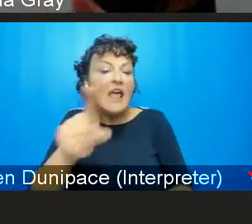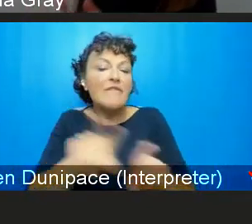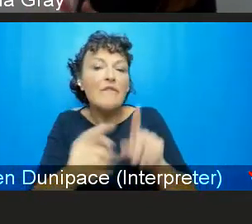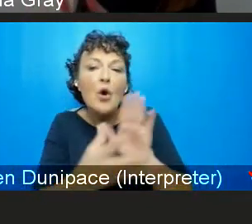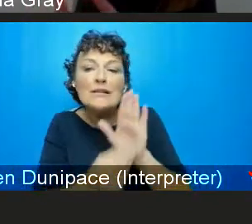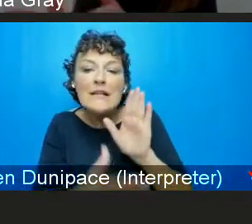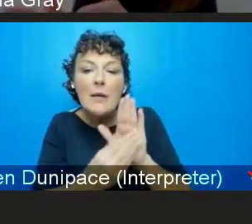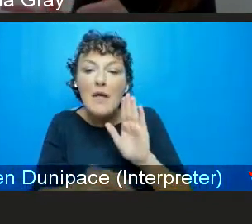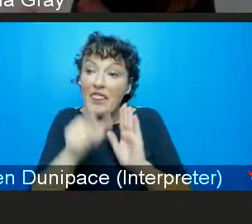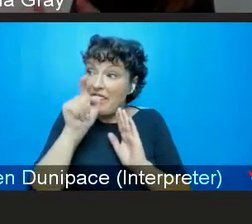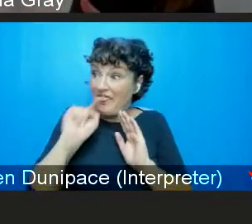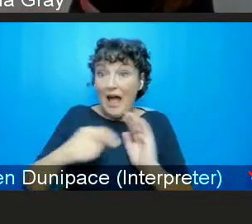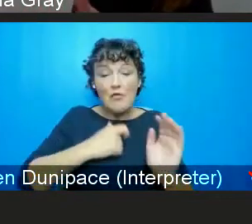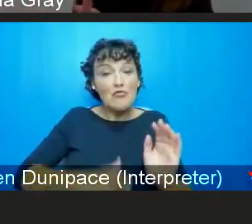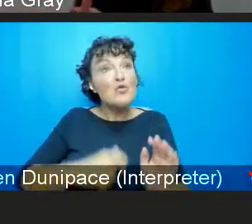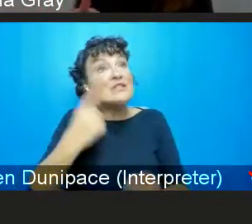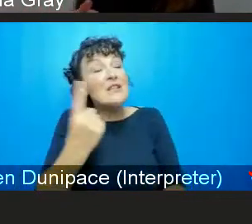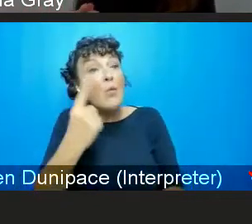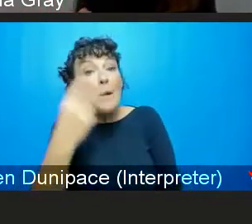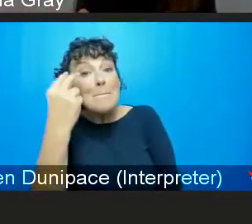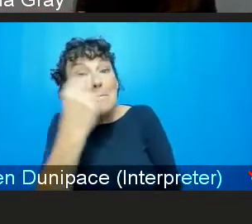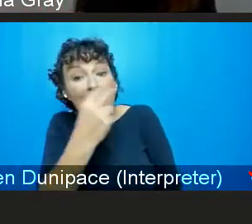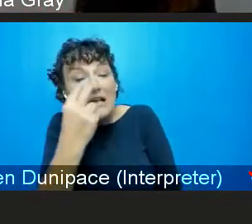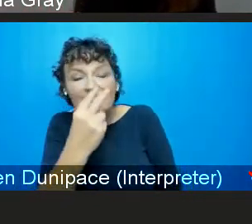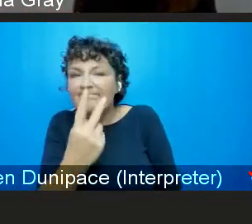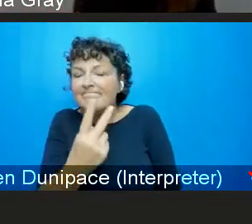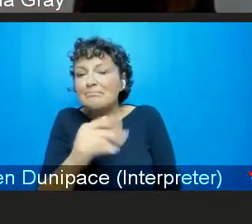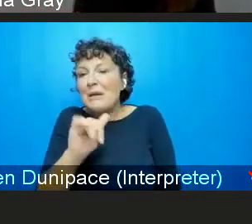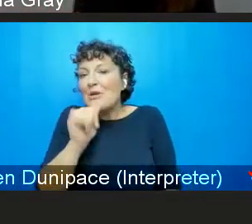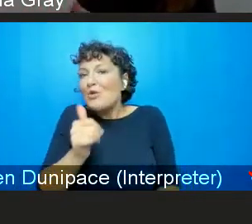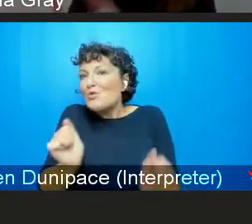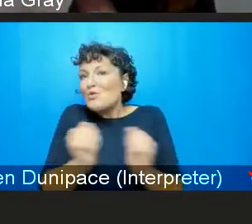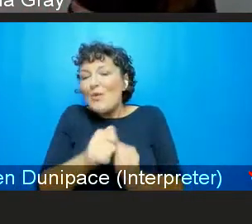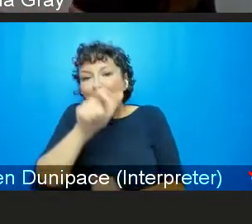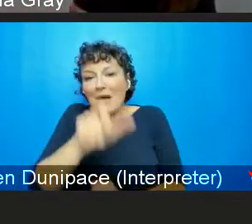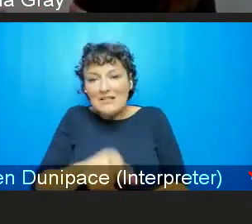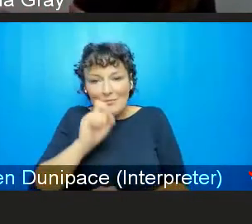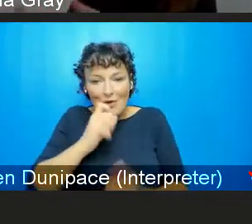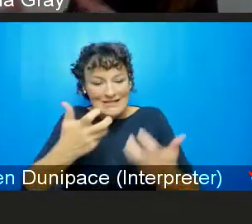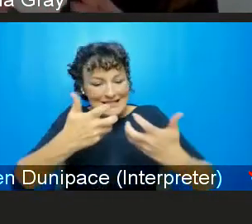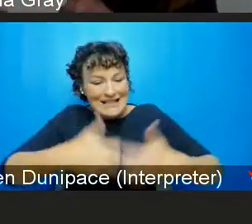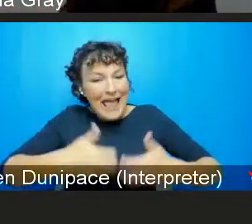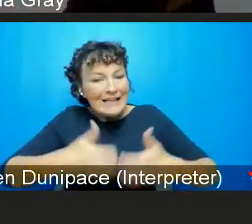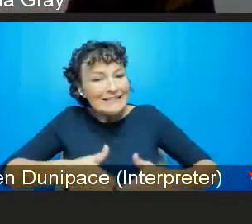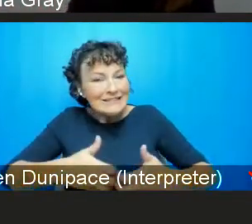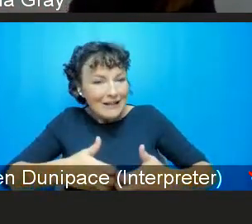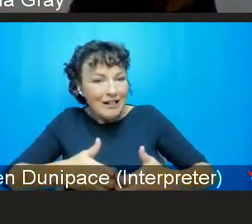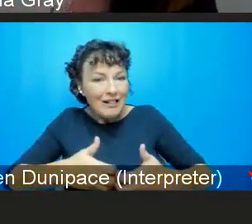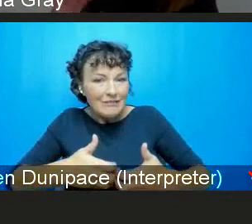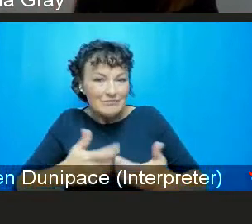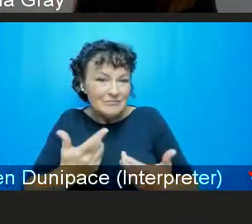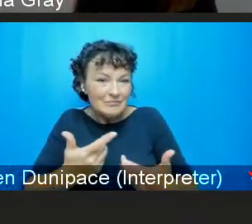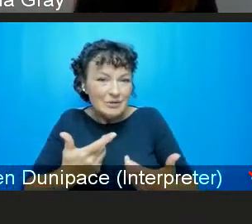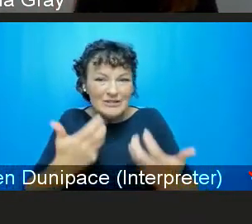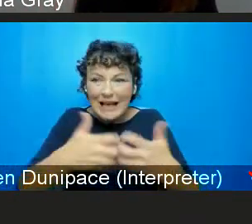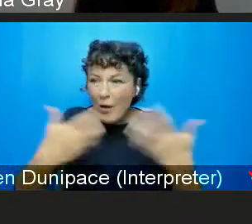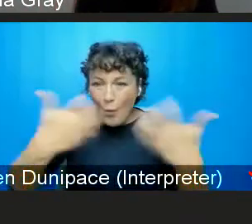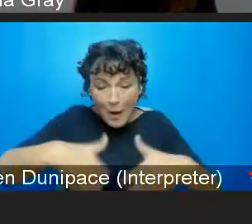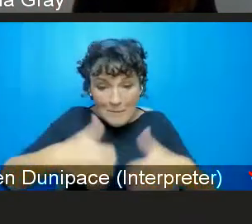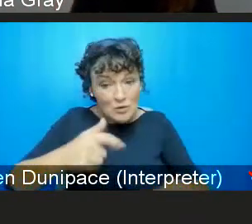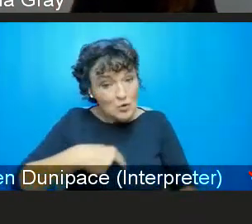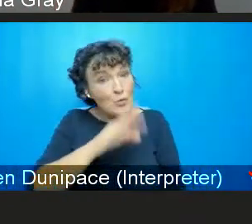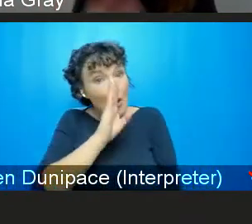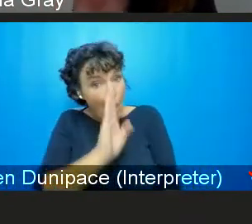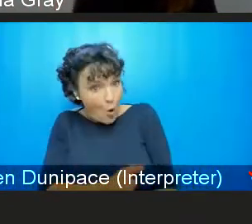particular role, due to the technical equipment that the individual would have to work with coming in. So we were honest about